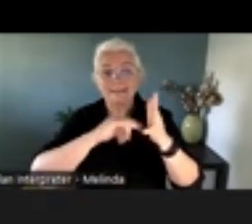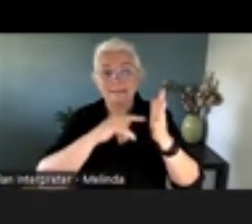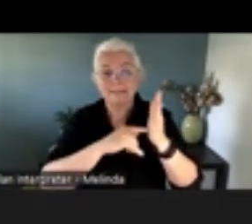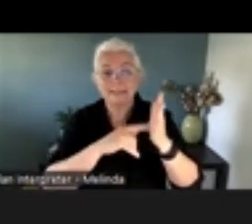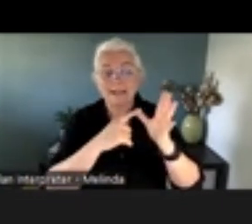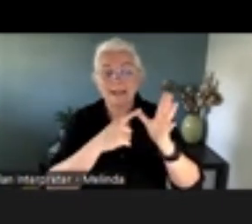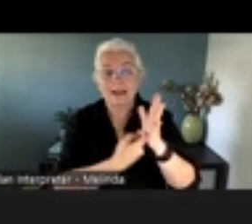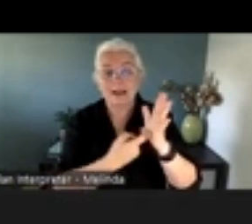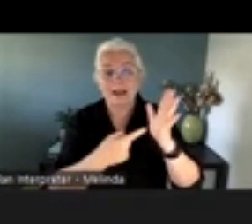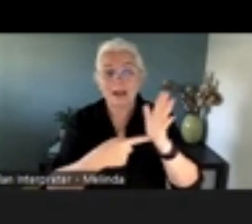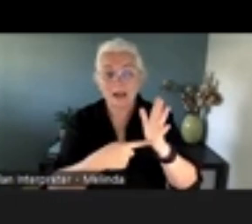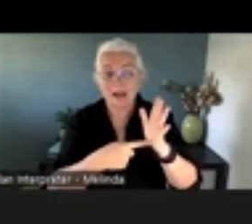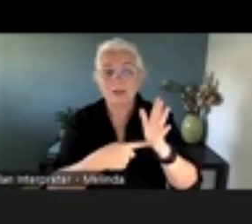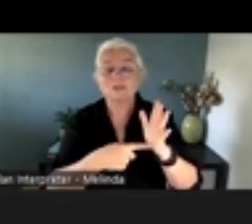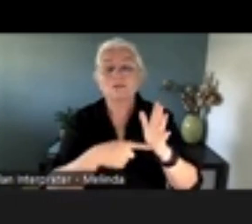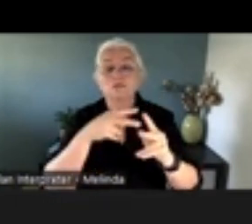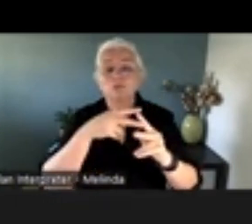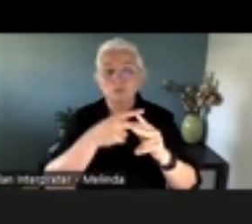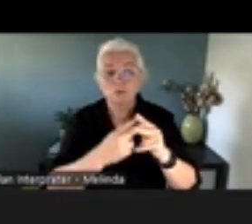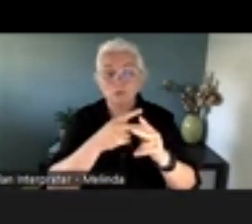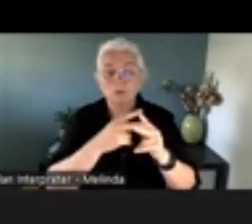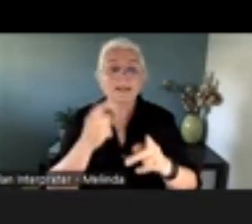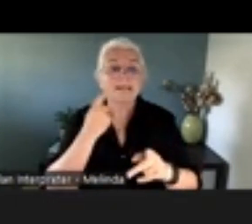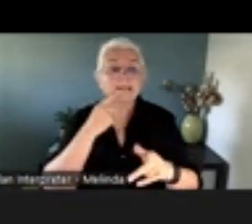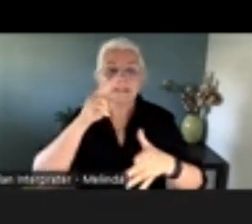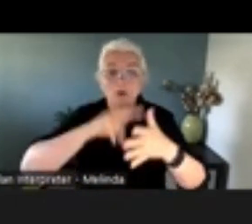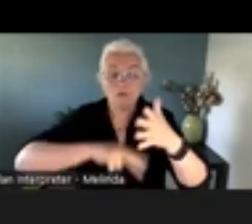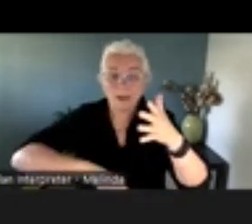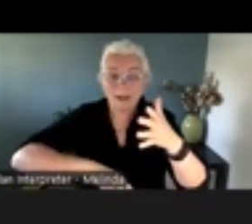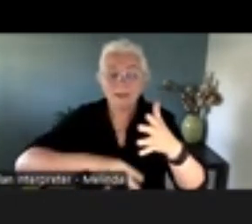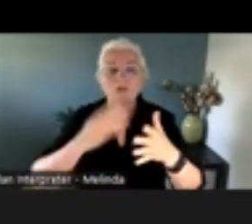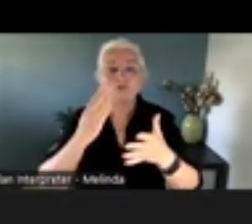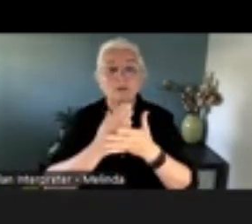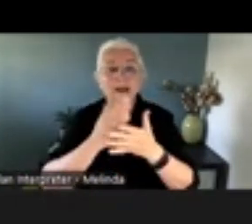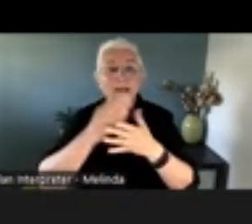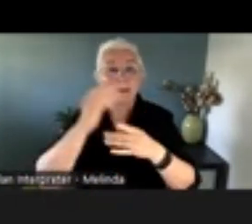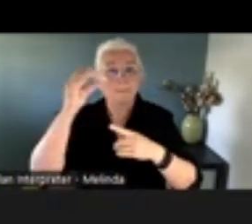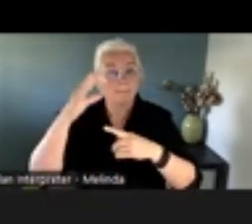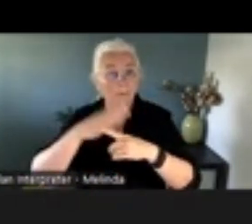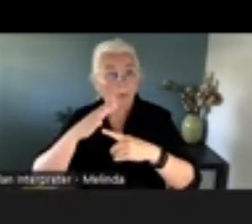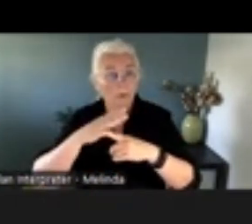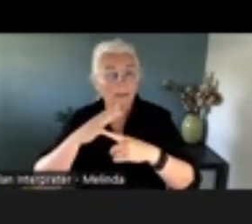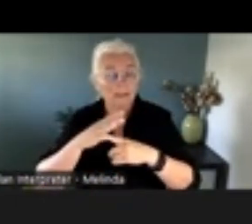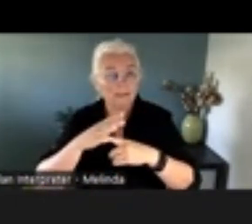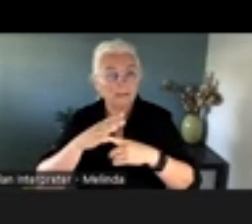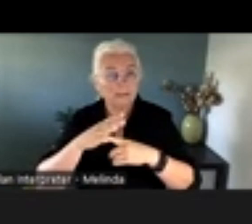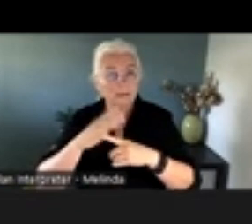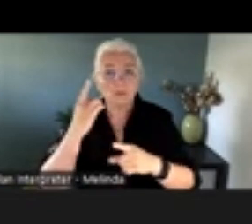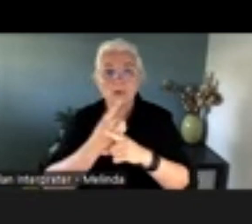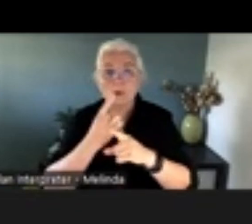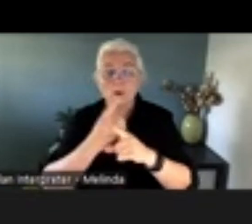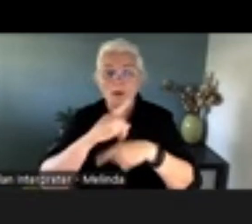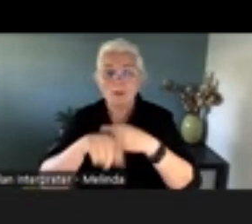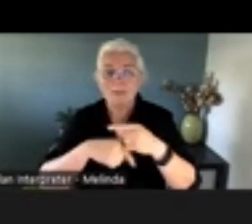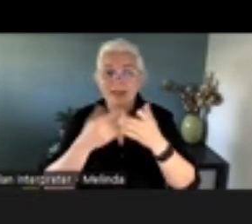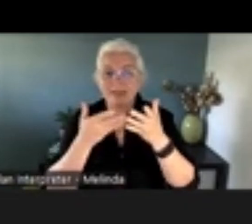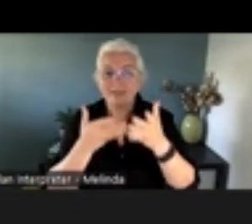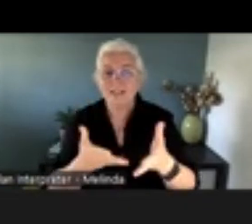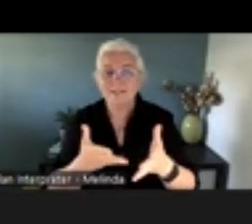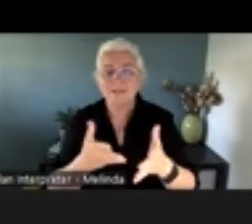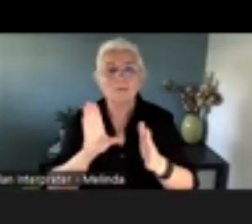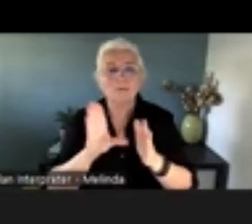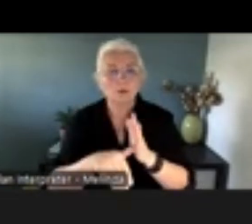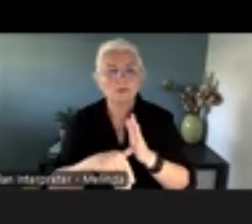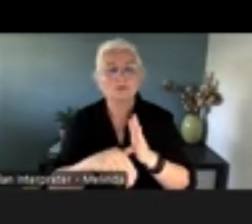read version of the iStart tool. And it's really important to actually talk about this because it's